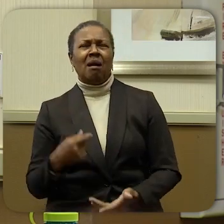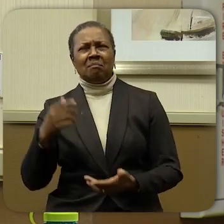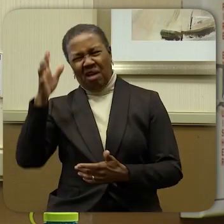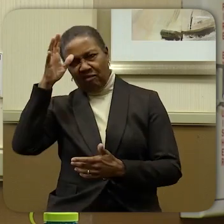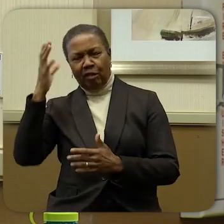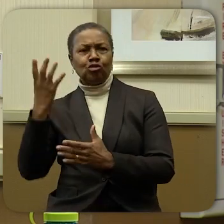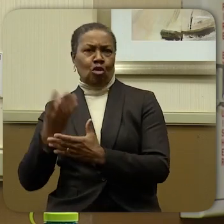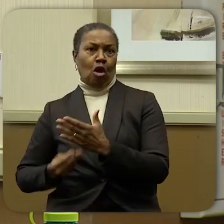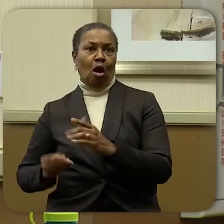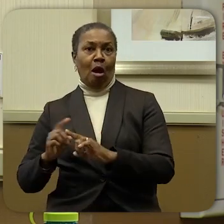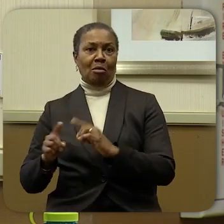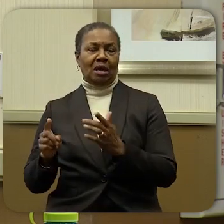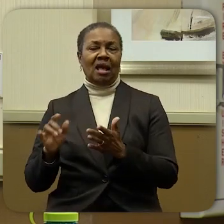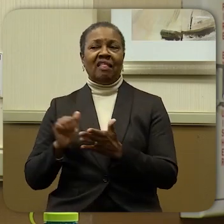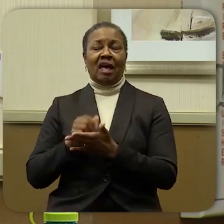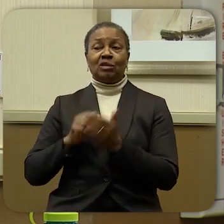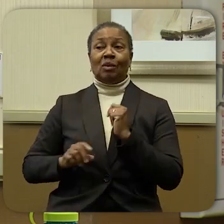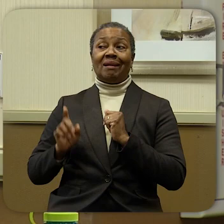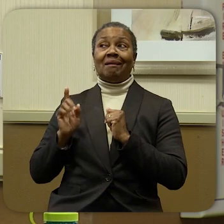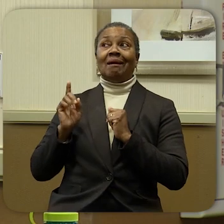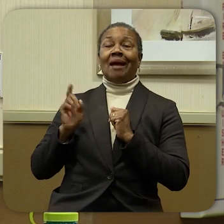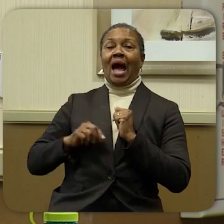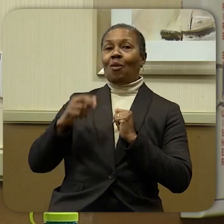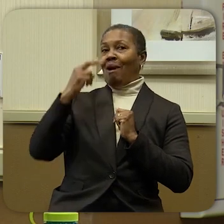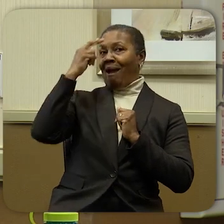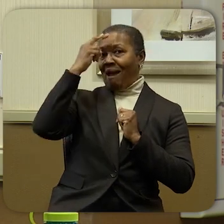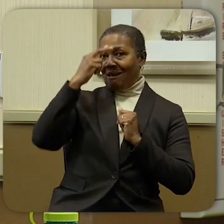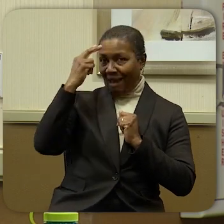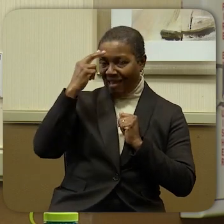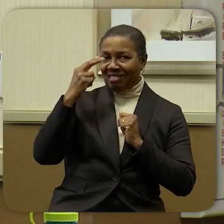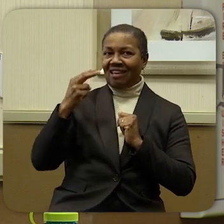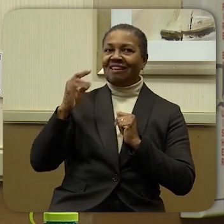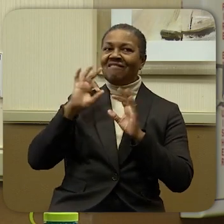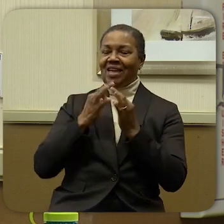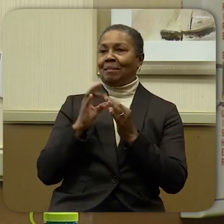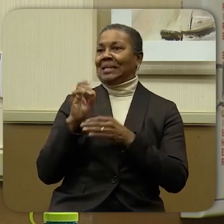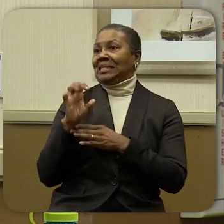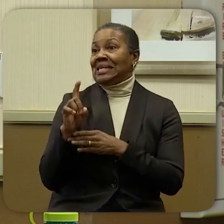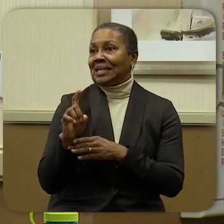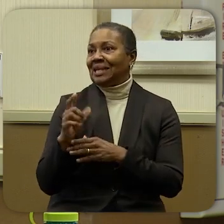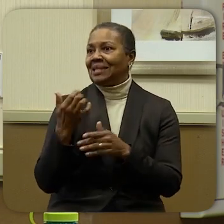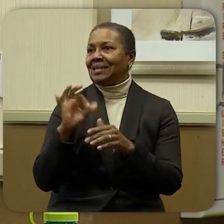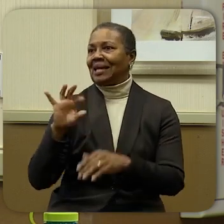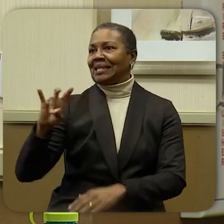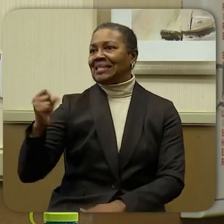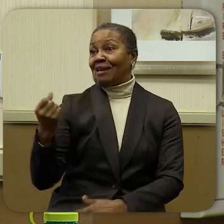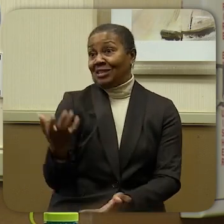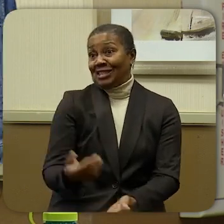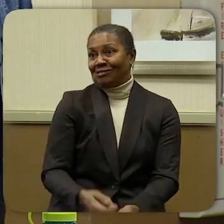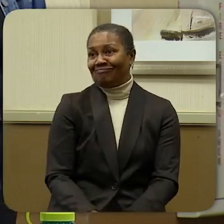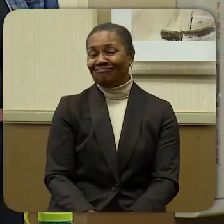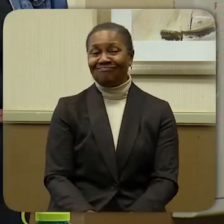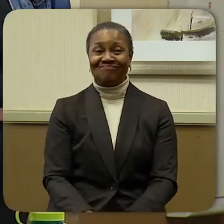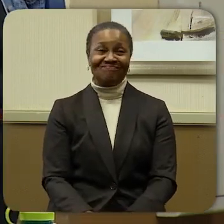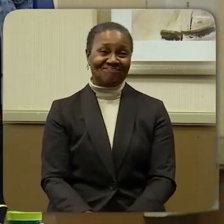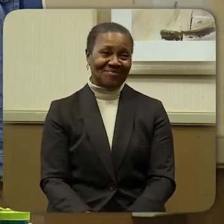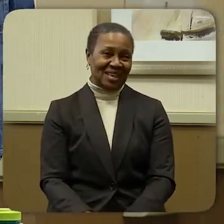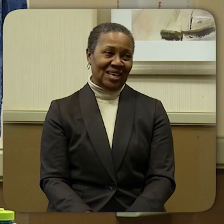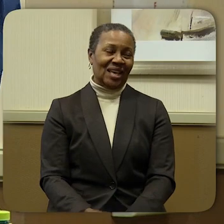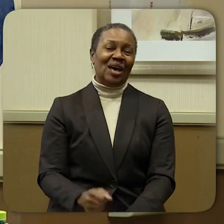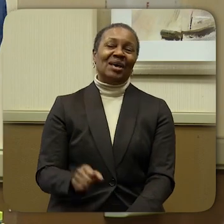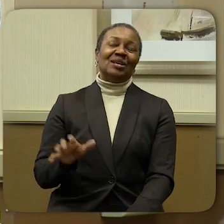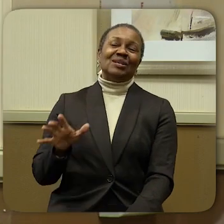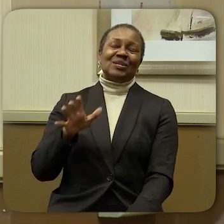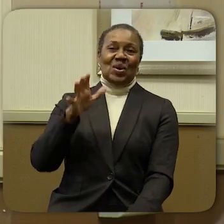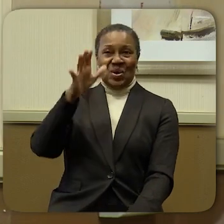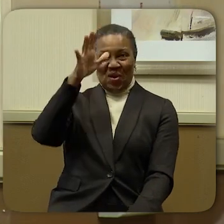but that was what, our Catholic family did in the 70s. Right. And so your parents,